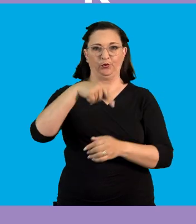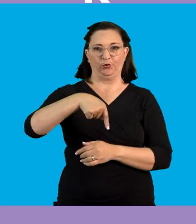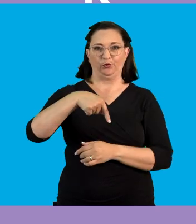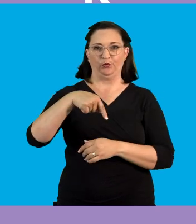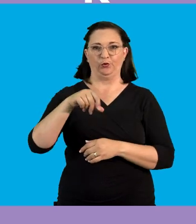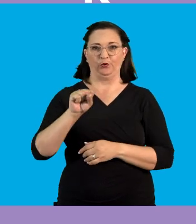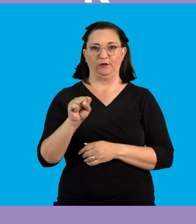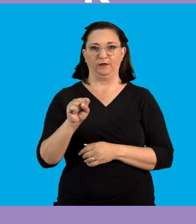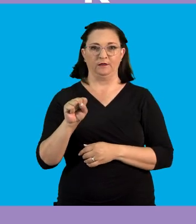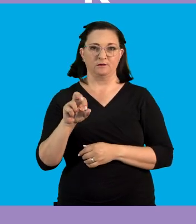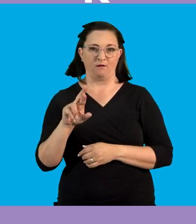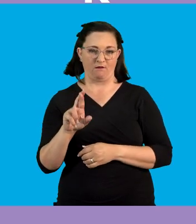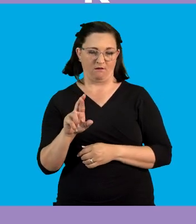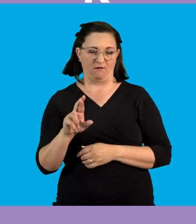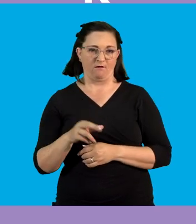it's triangle